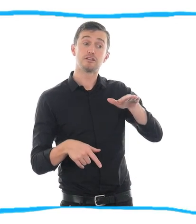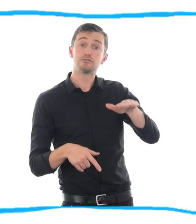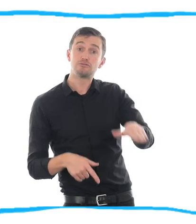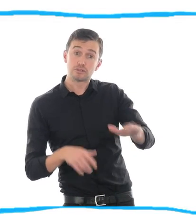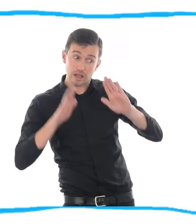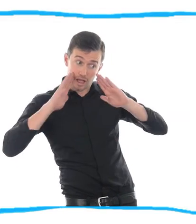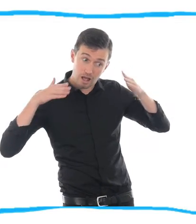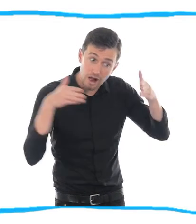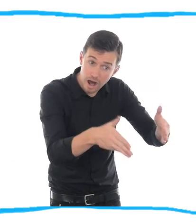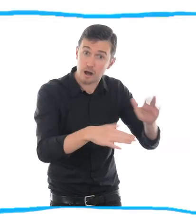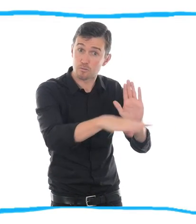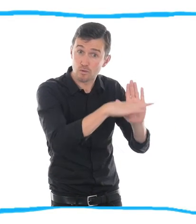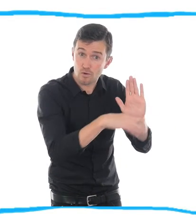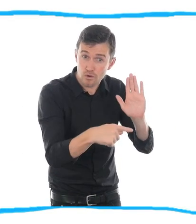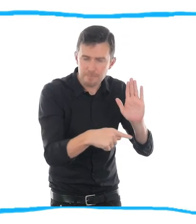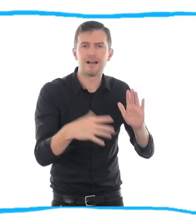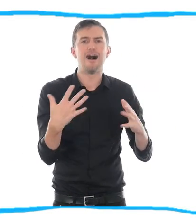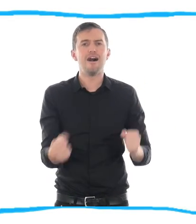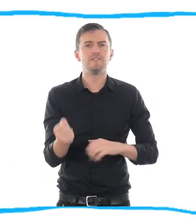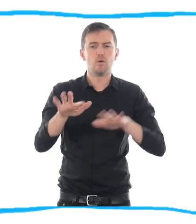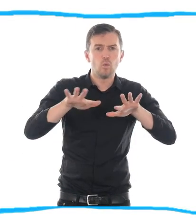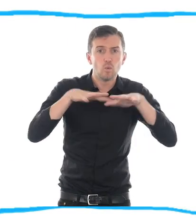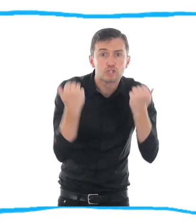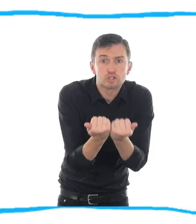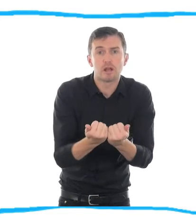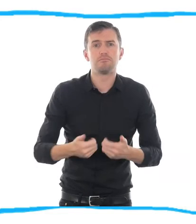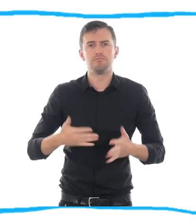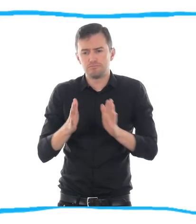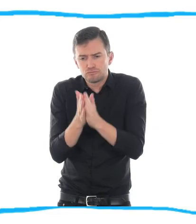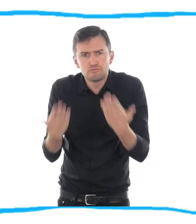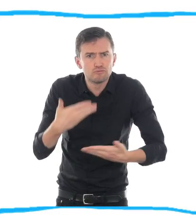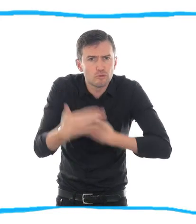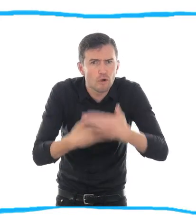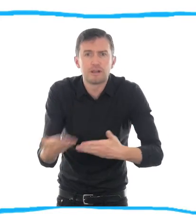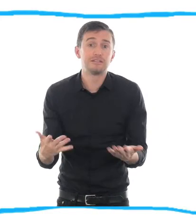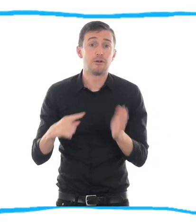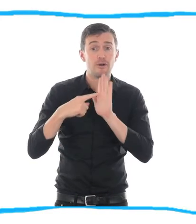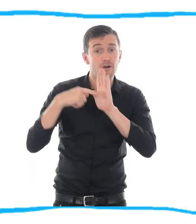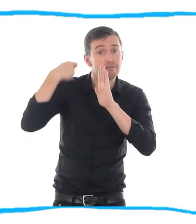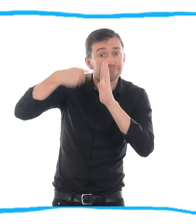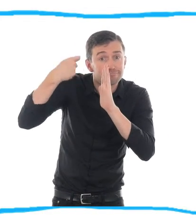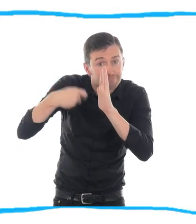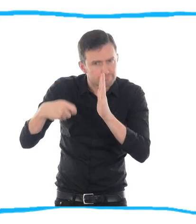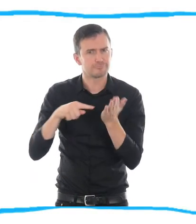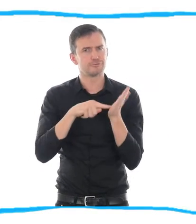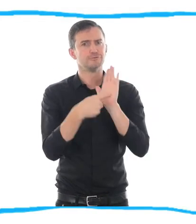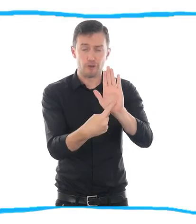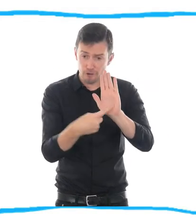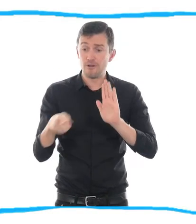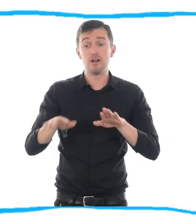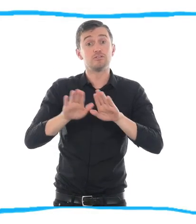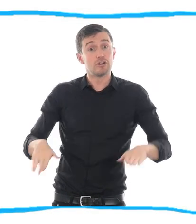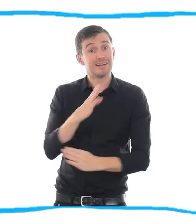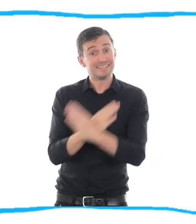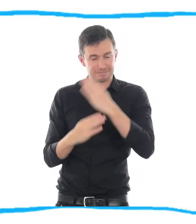In child protection programs, use workshops, stories, and animations to remind people of the additional risks that